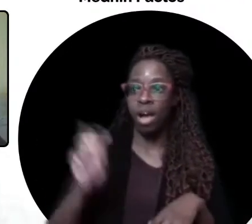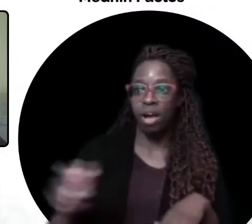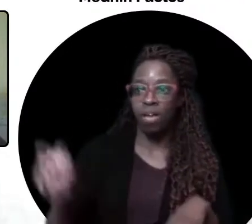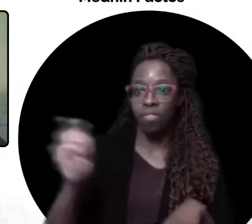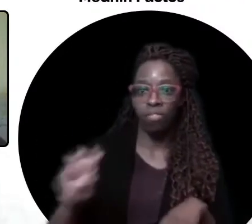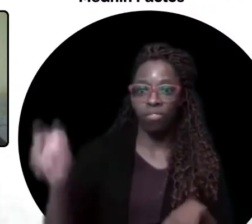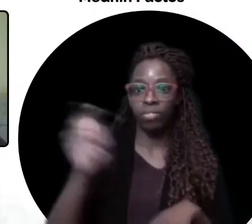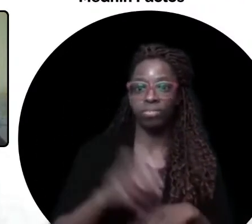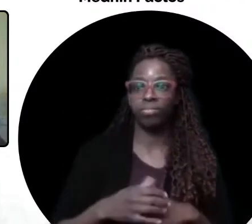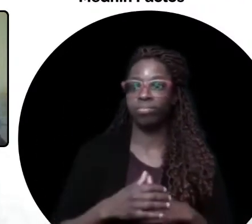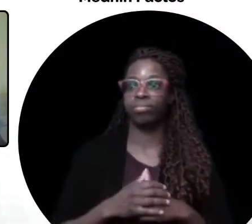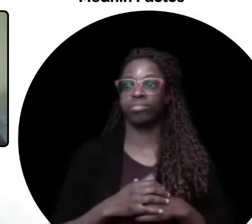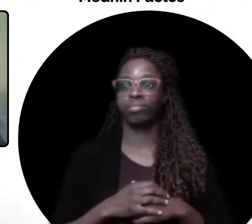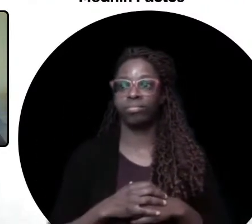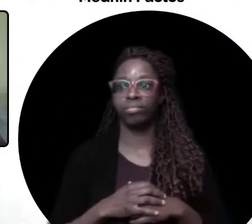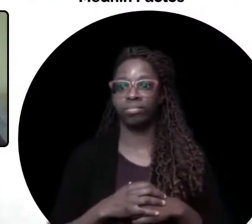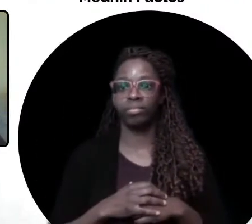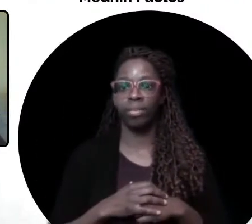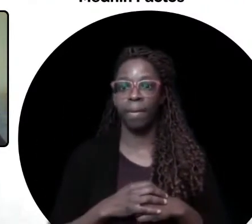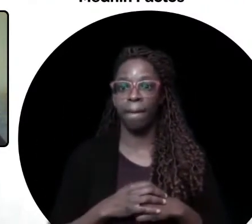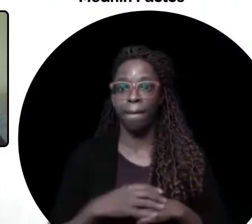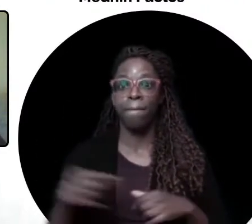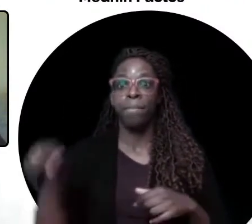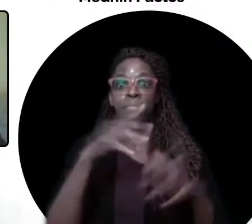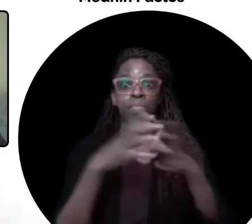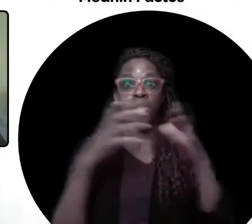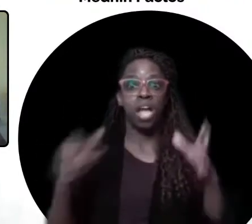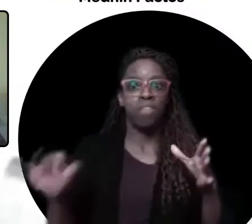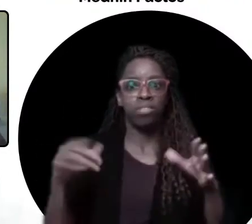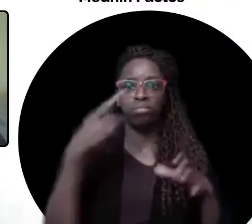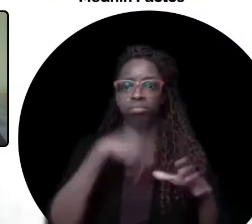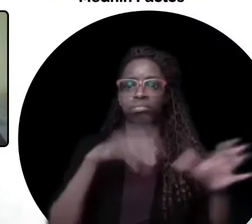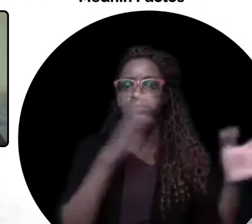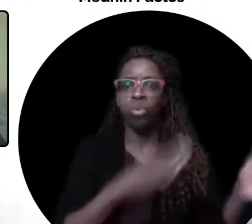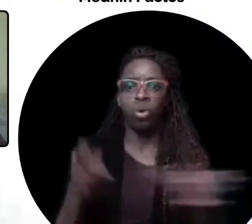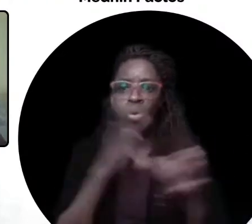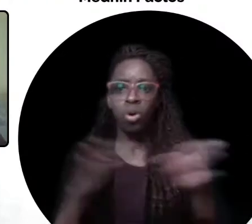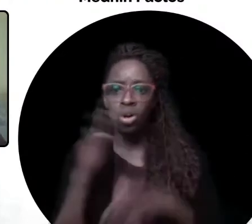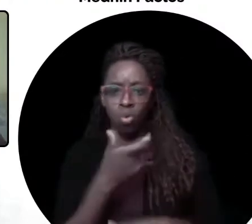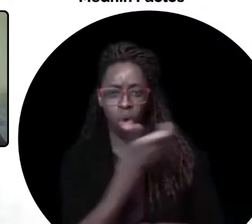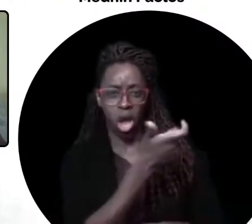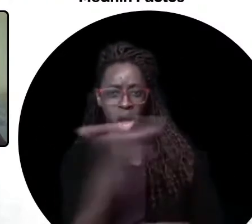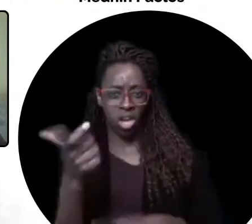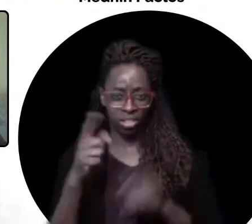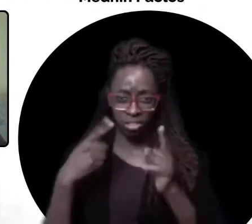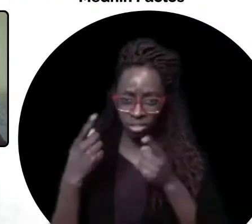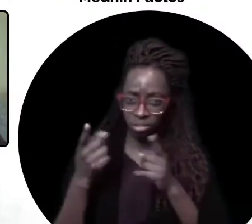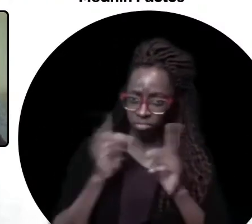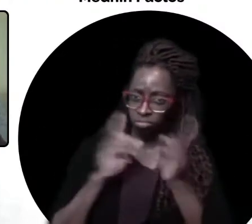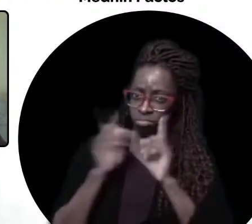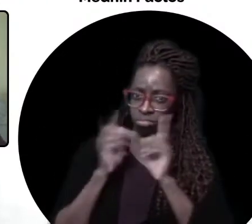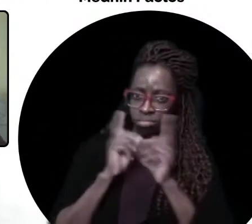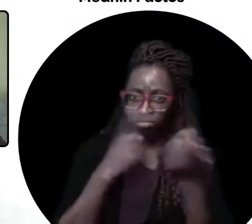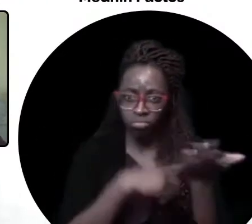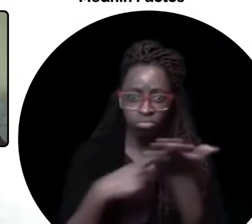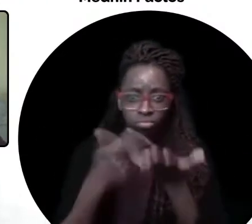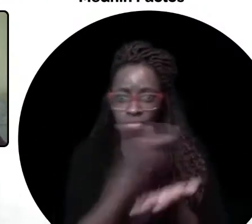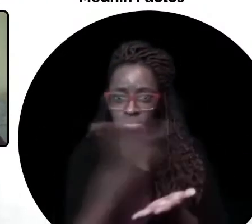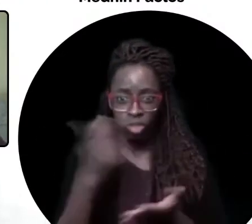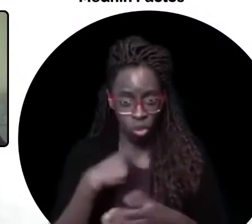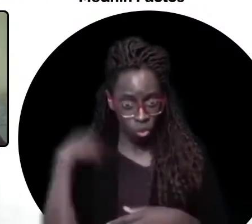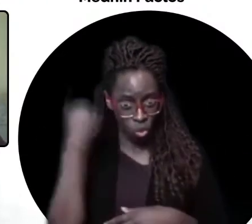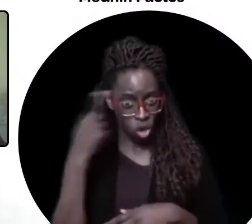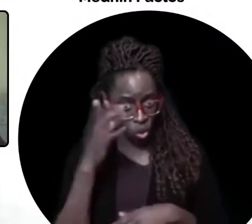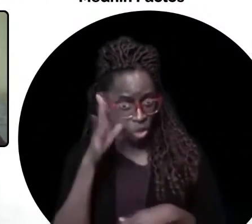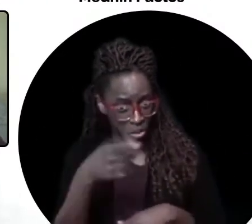if you wouldn't mind sharing your thoughts about what is it that we should be thinking